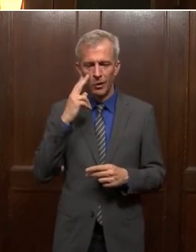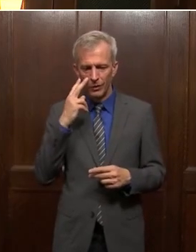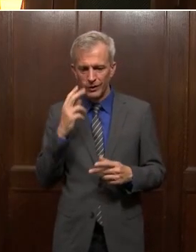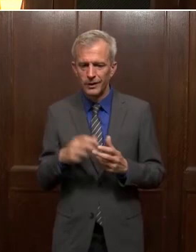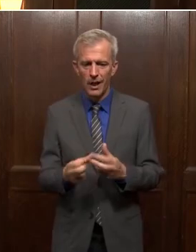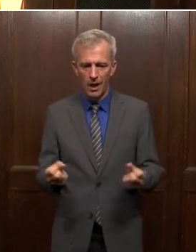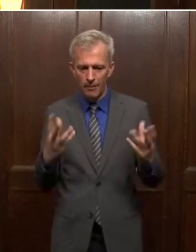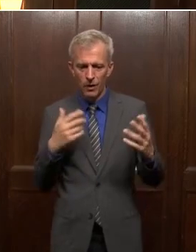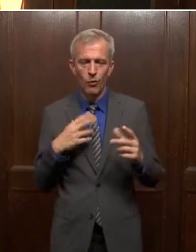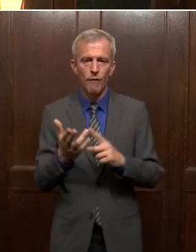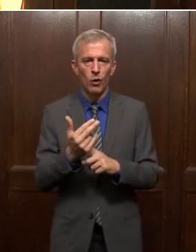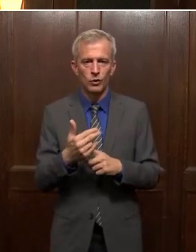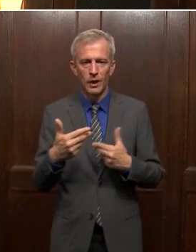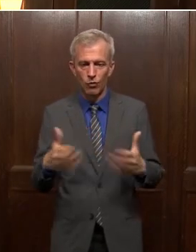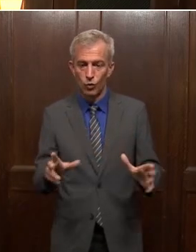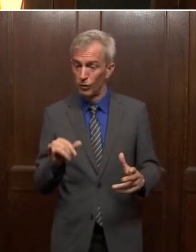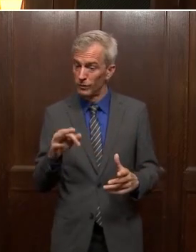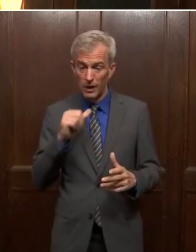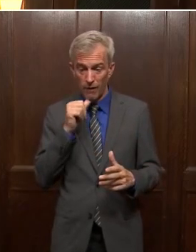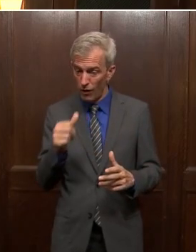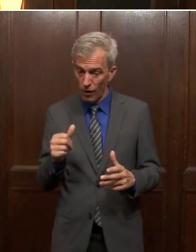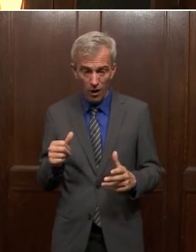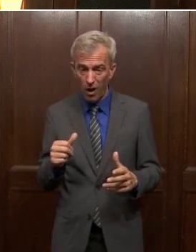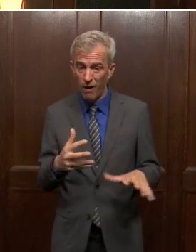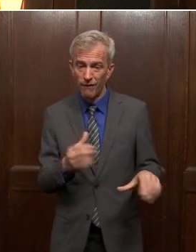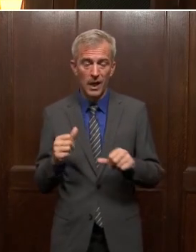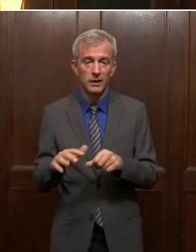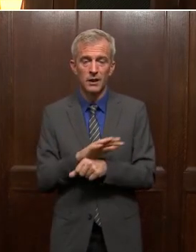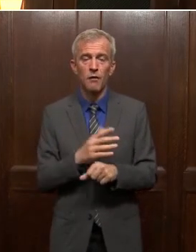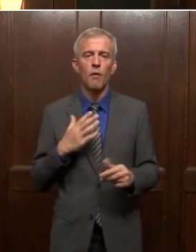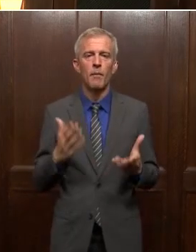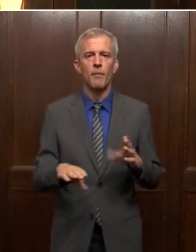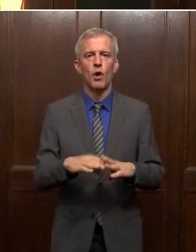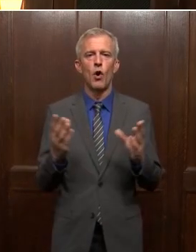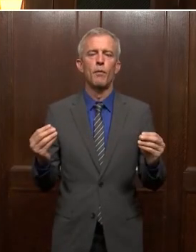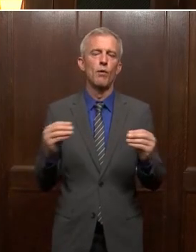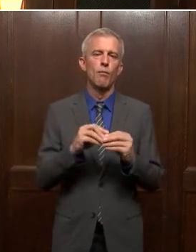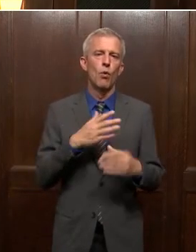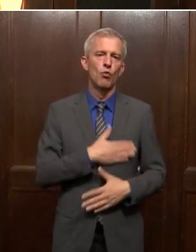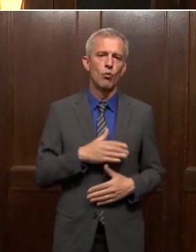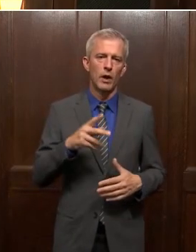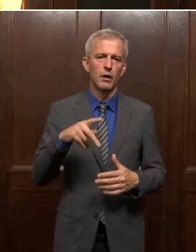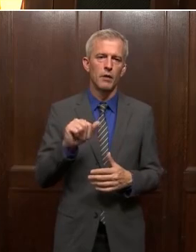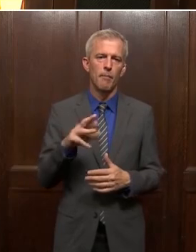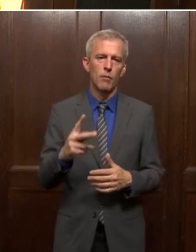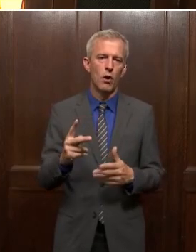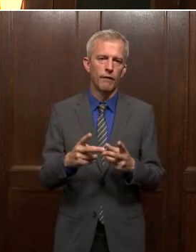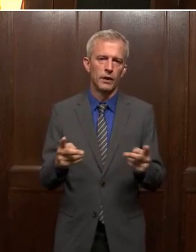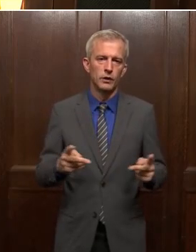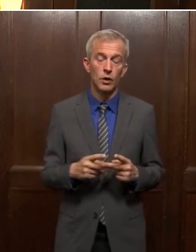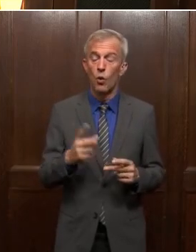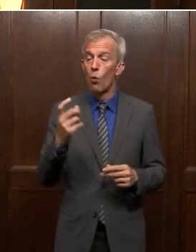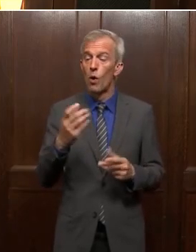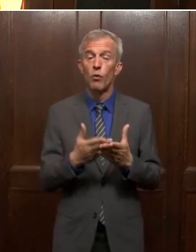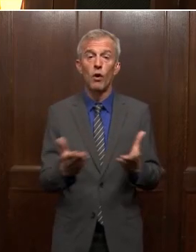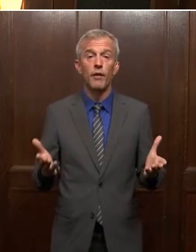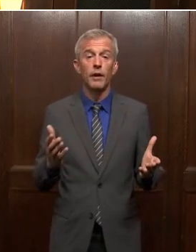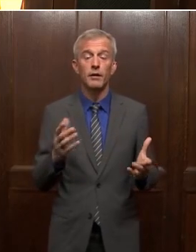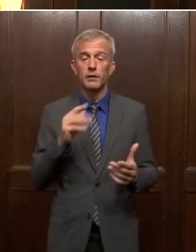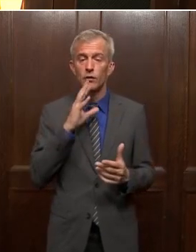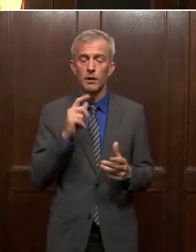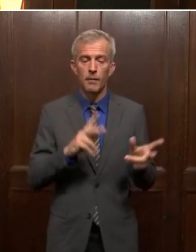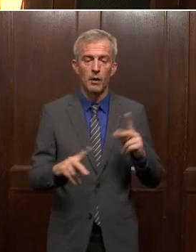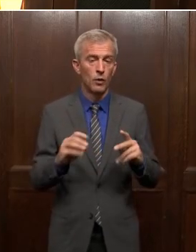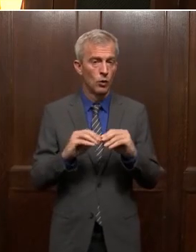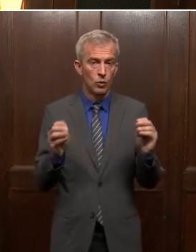is. If those aren't moving fast enough, we may open more. Thanks, Ben. One other thing on homelessness. We did move out, as